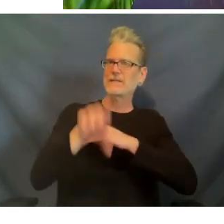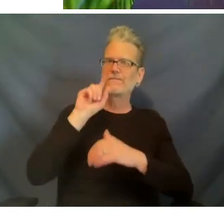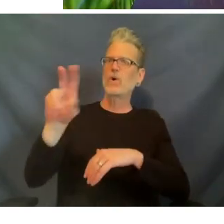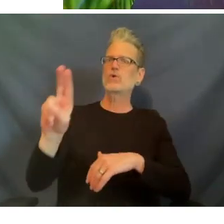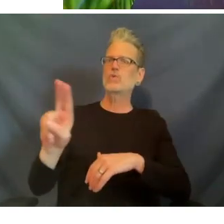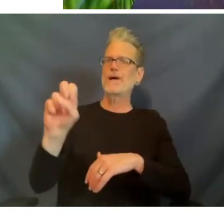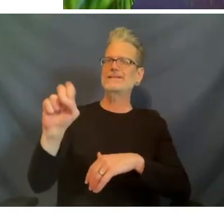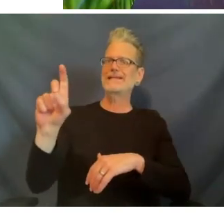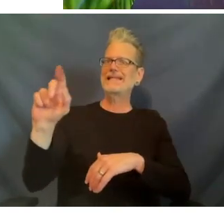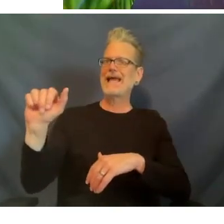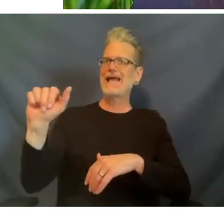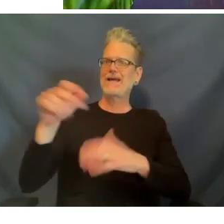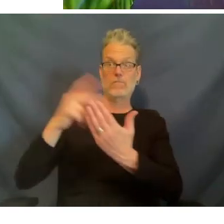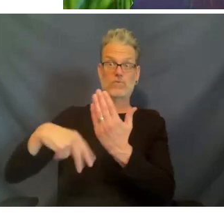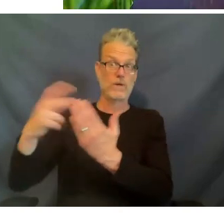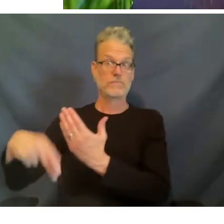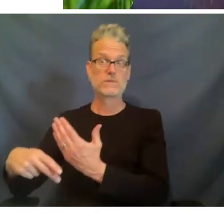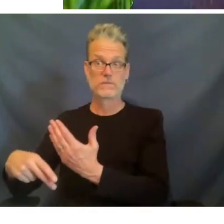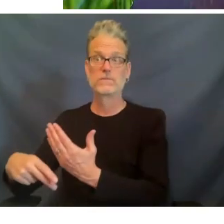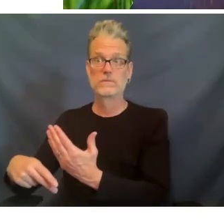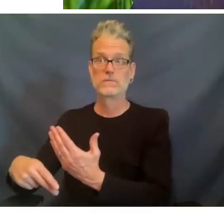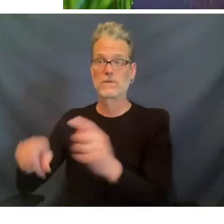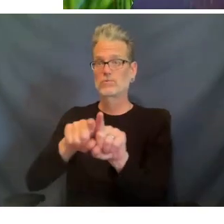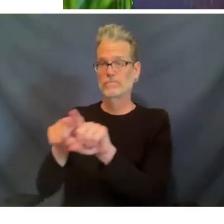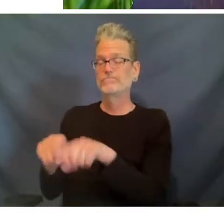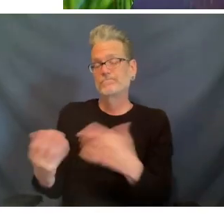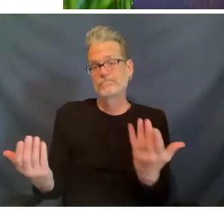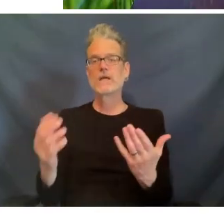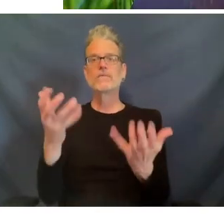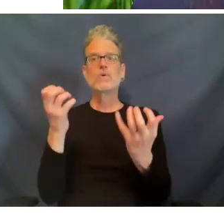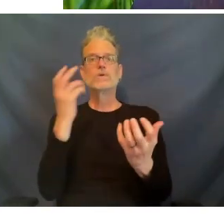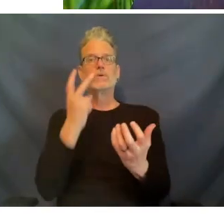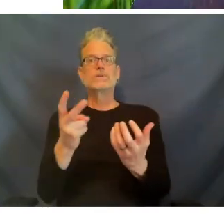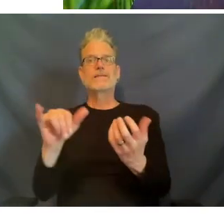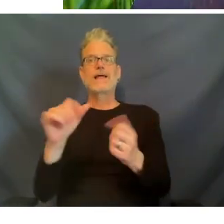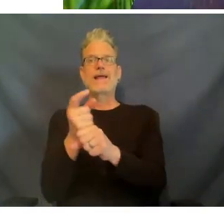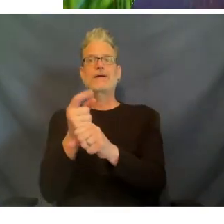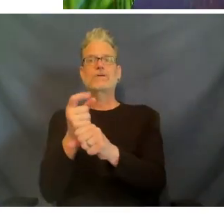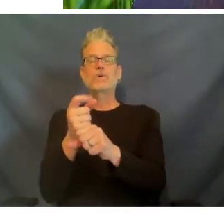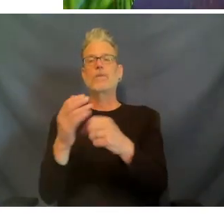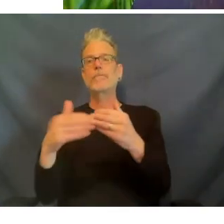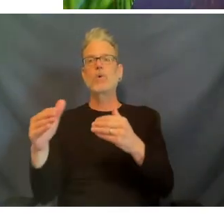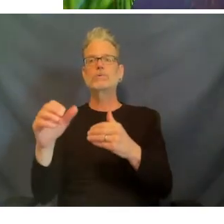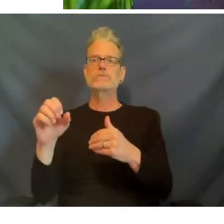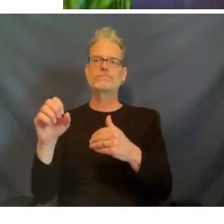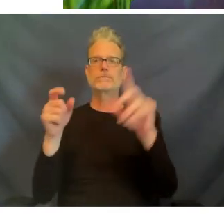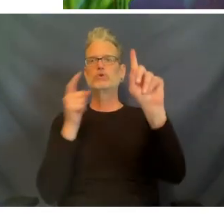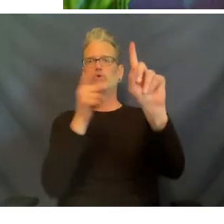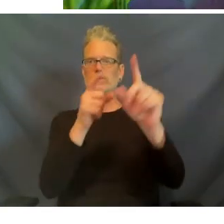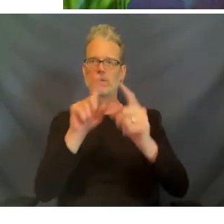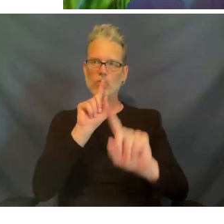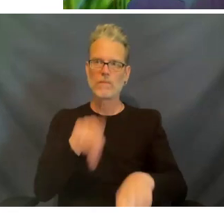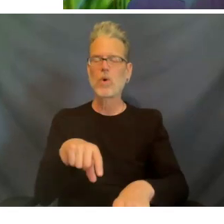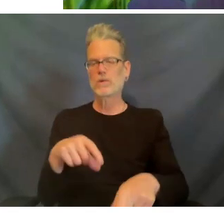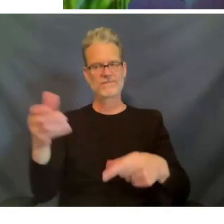programs. If you'd like to see the annual co-stewardship report, I would also